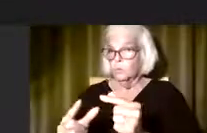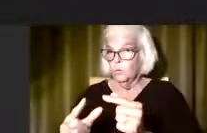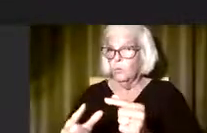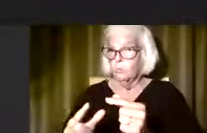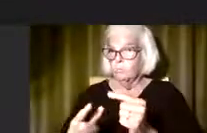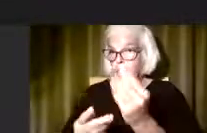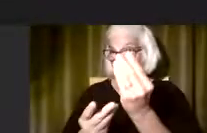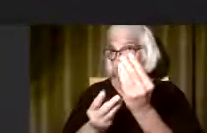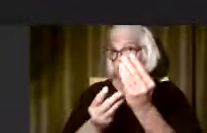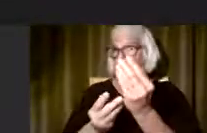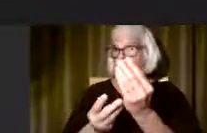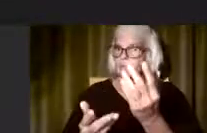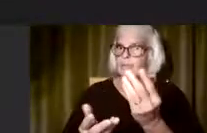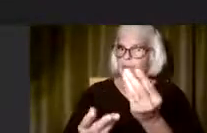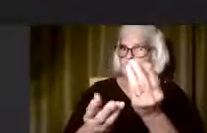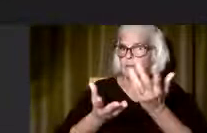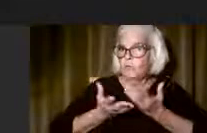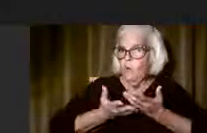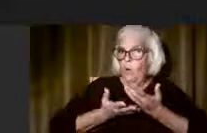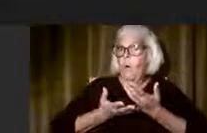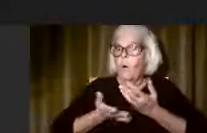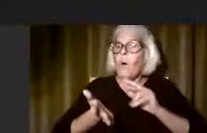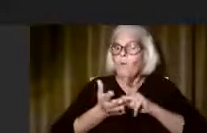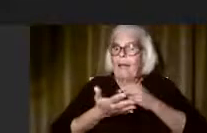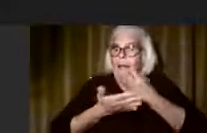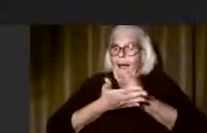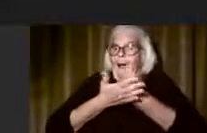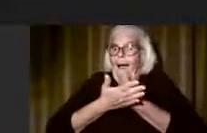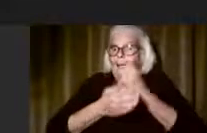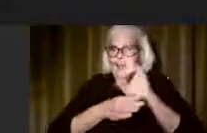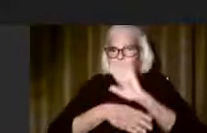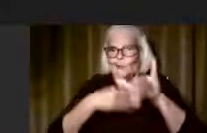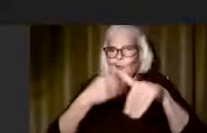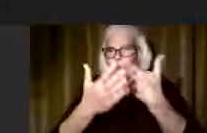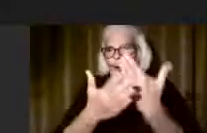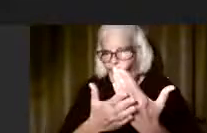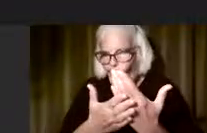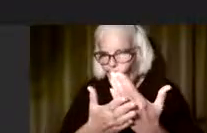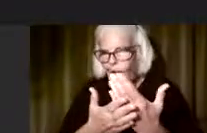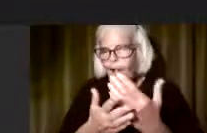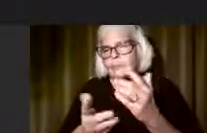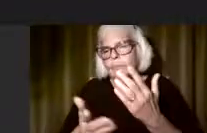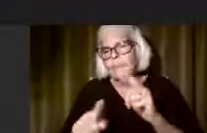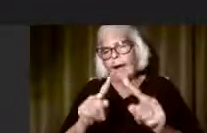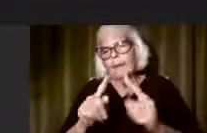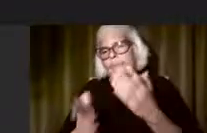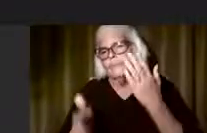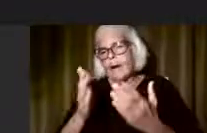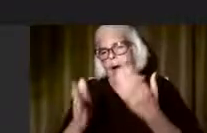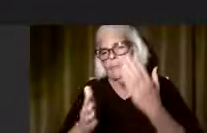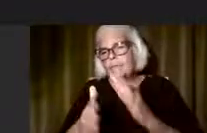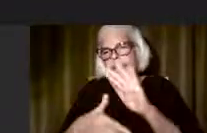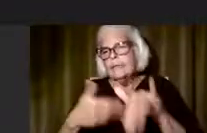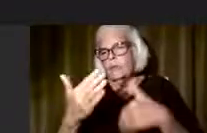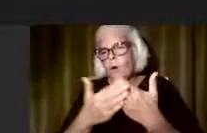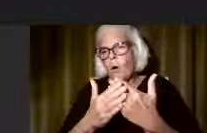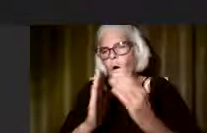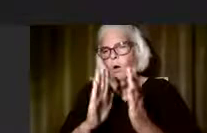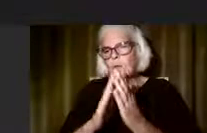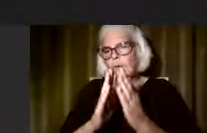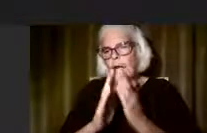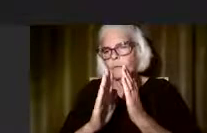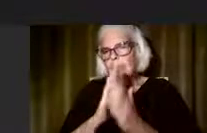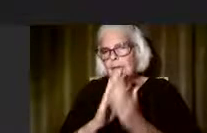if that was going to be our initial way to put the request out there and figure out what the appropriate